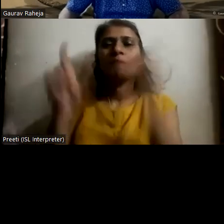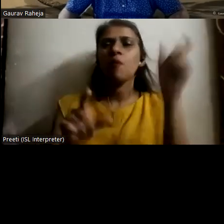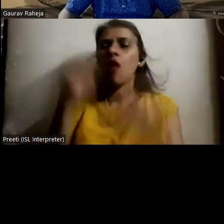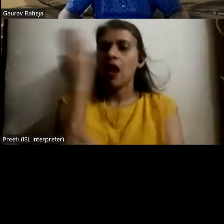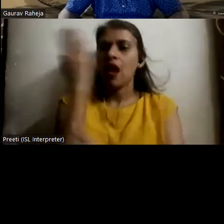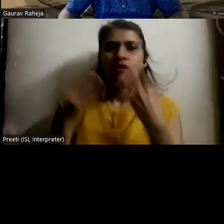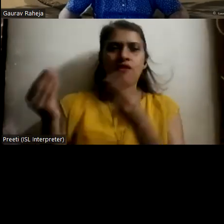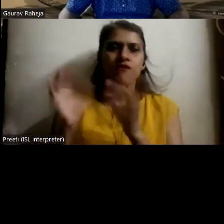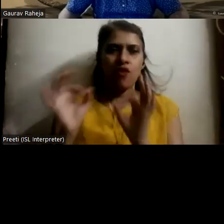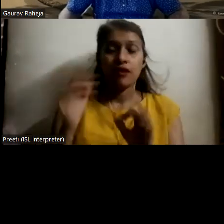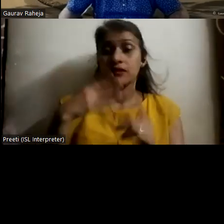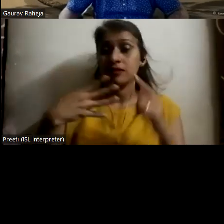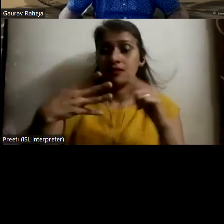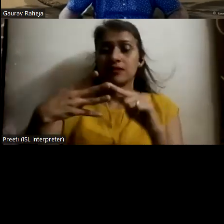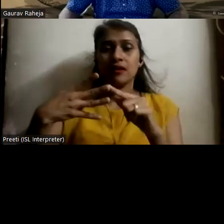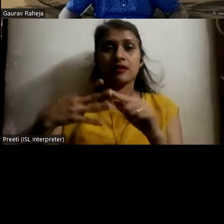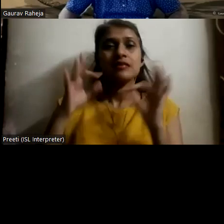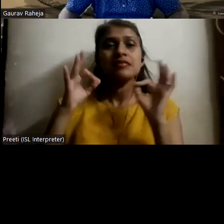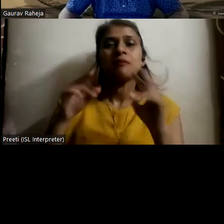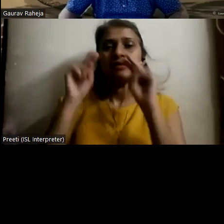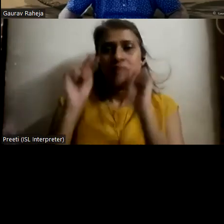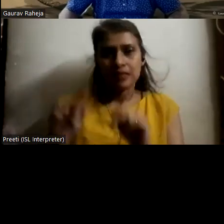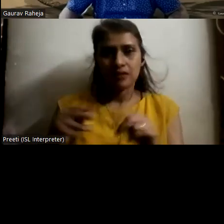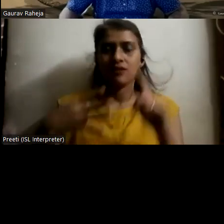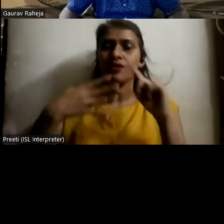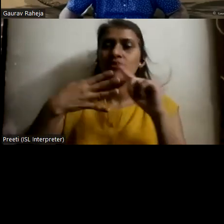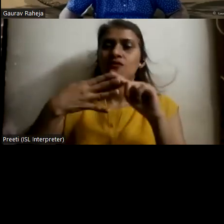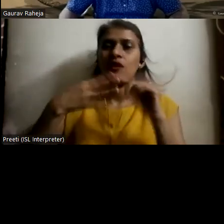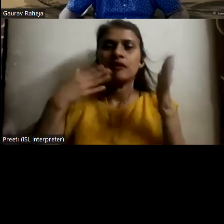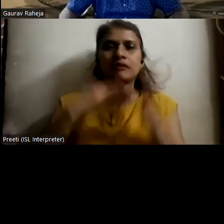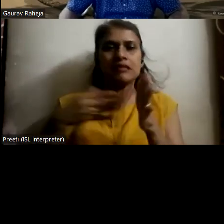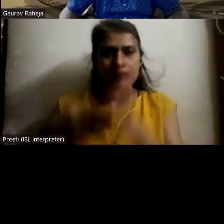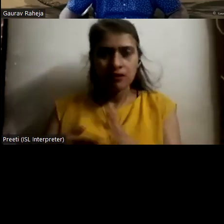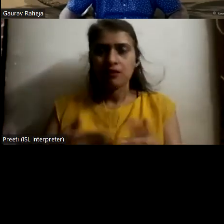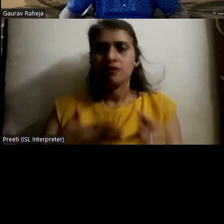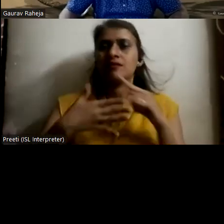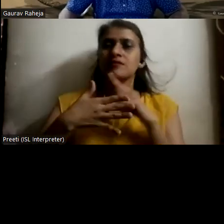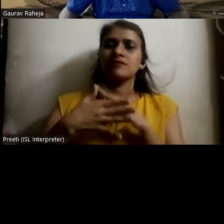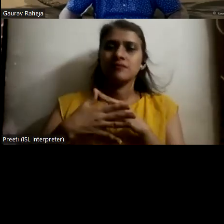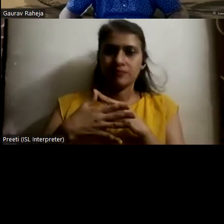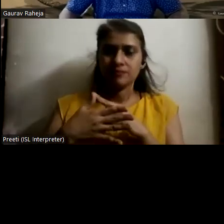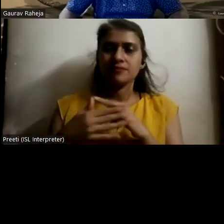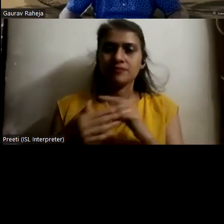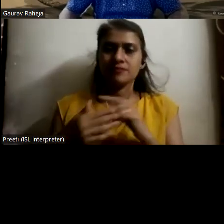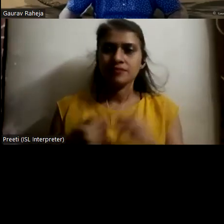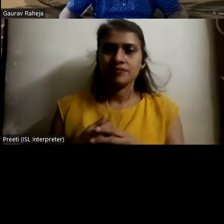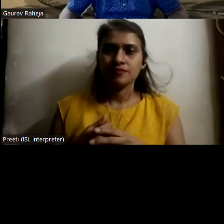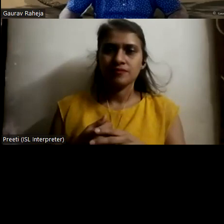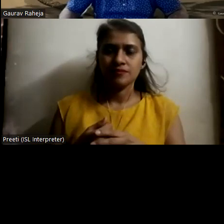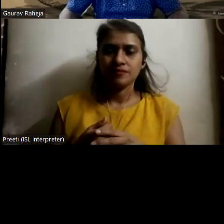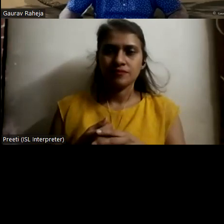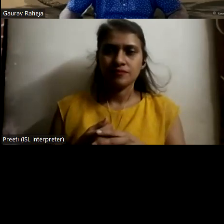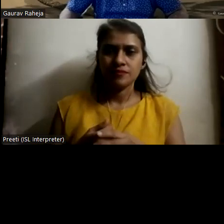by education, by conversation, and by doing certain workshops in the real world such that it can never be